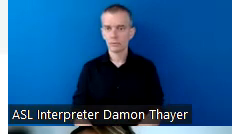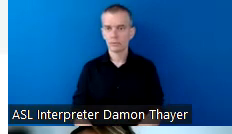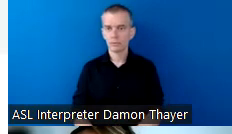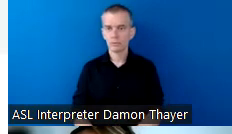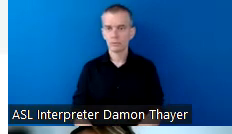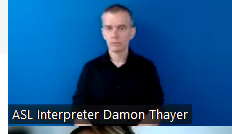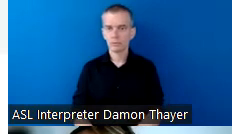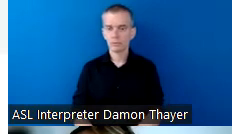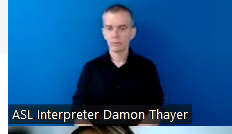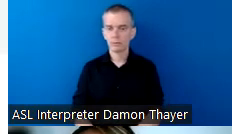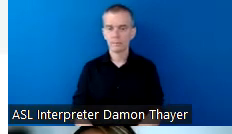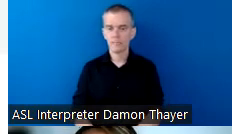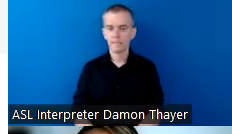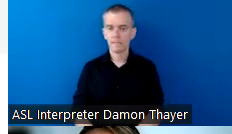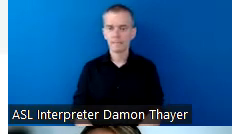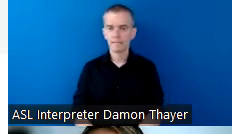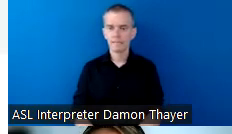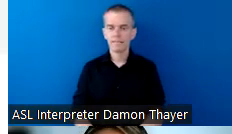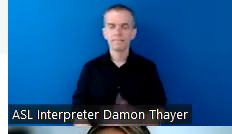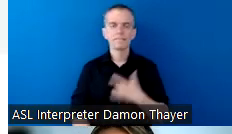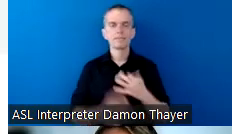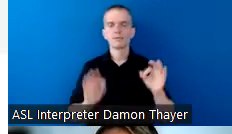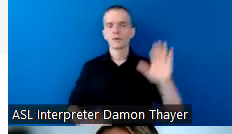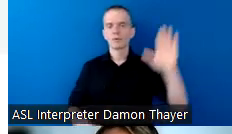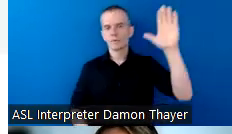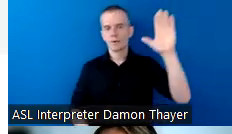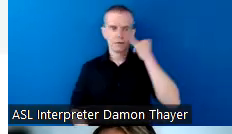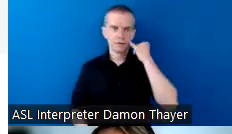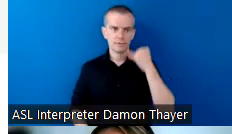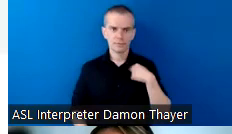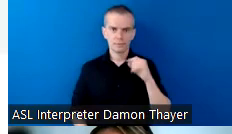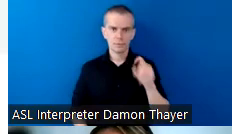to? Feel free to raise your hand if you have a question.